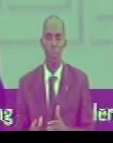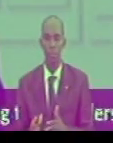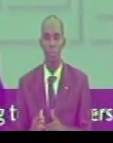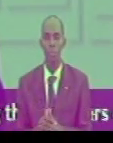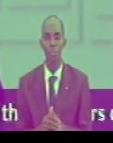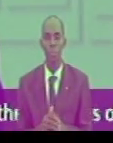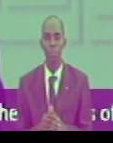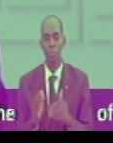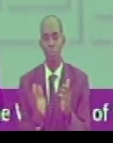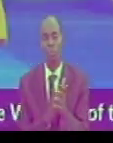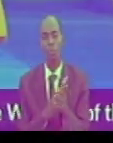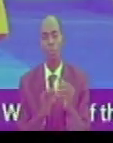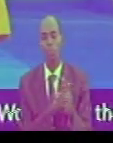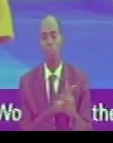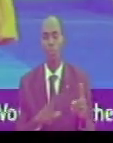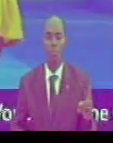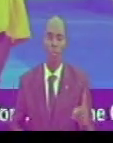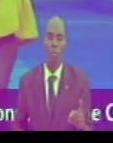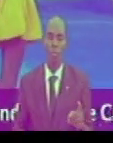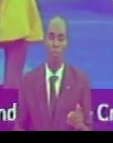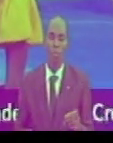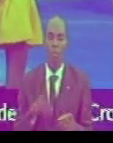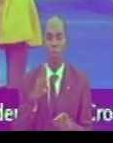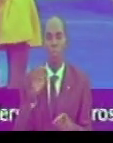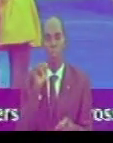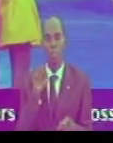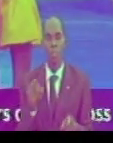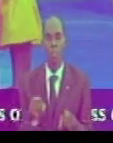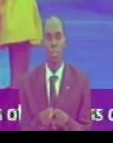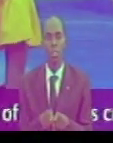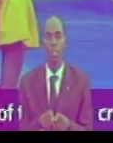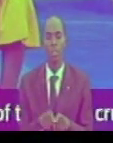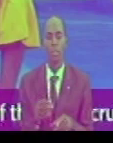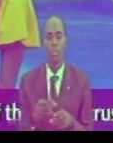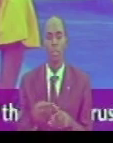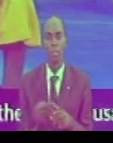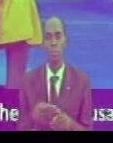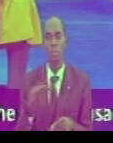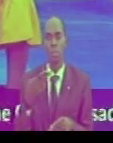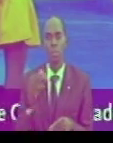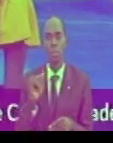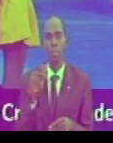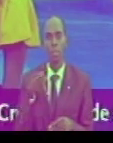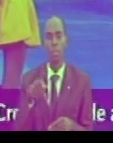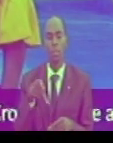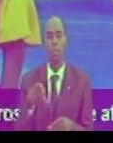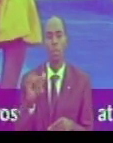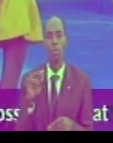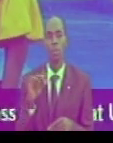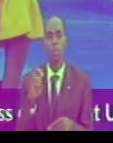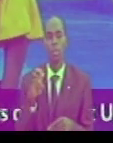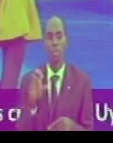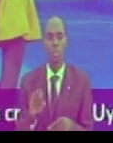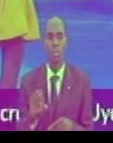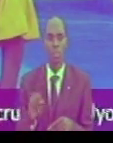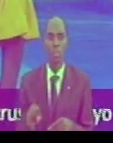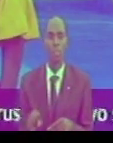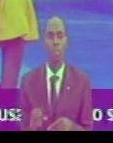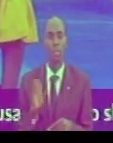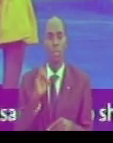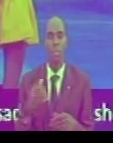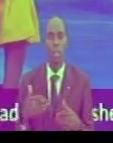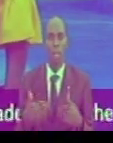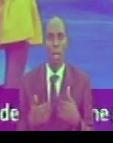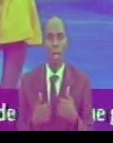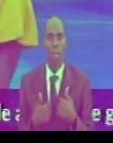me. She suffered from stroke with paralysis on her left side of the body and